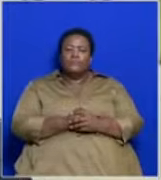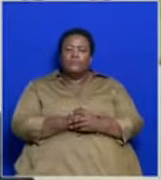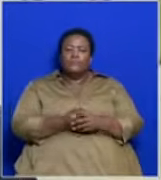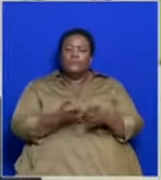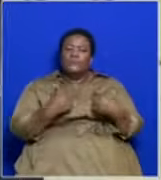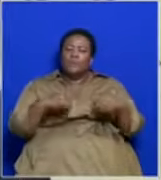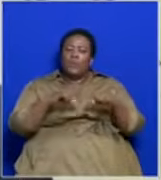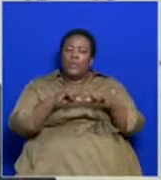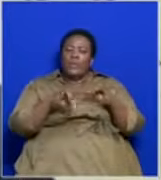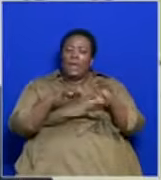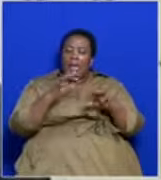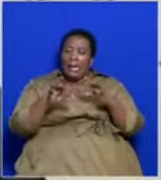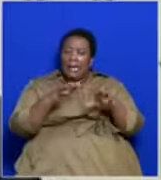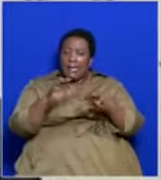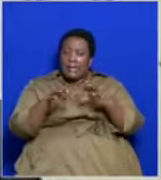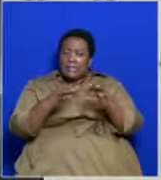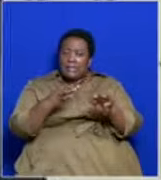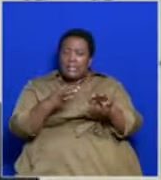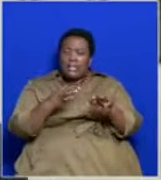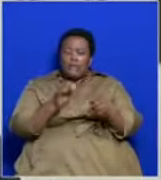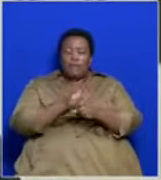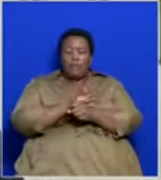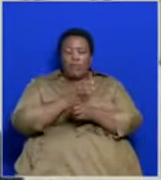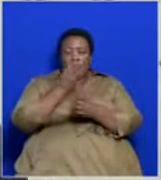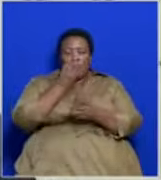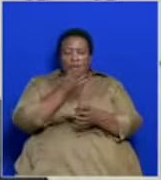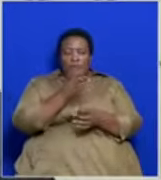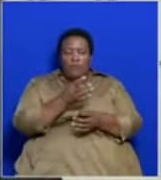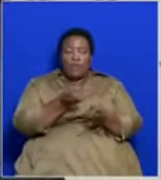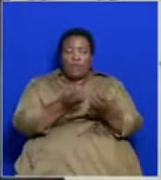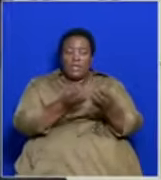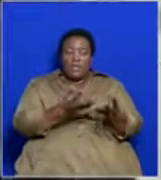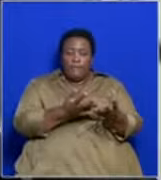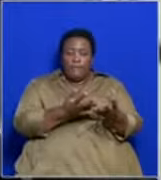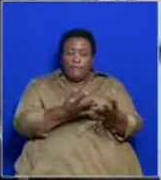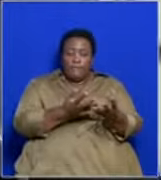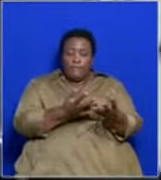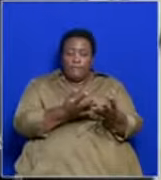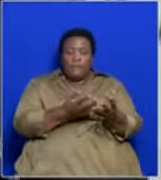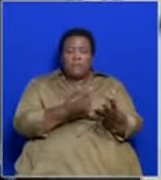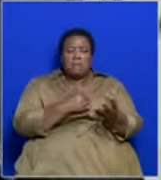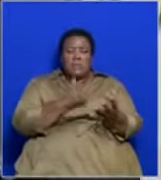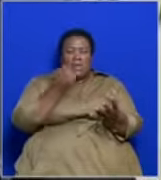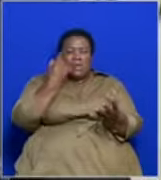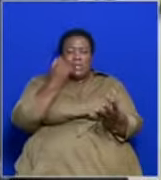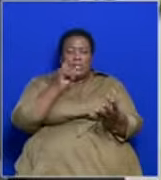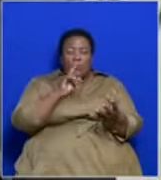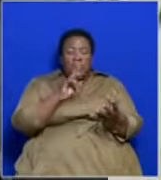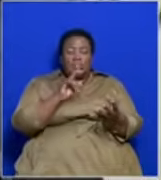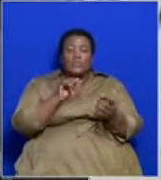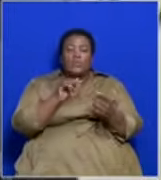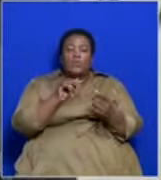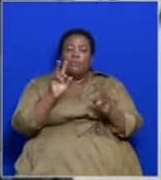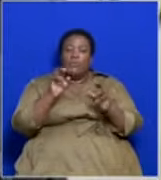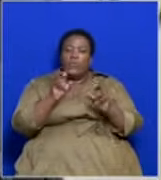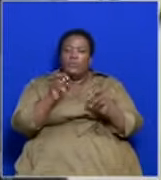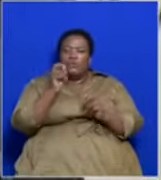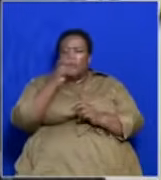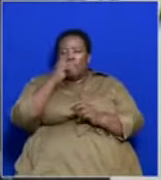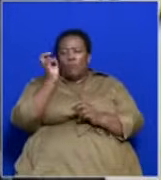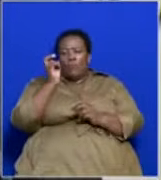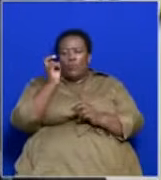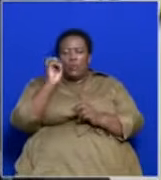full details, and according to my understanding on the matter of blue light, because I know that